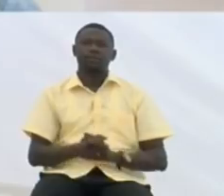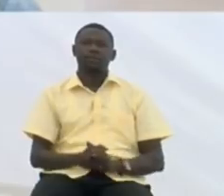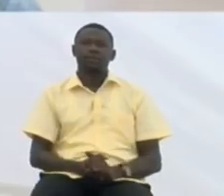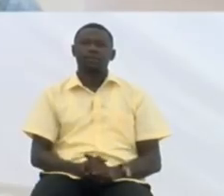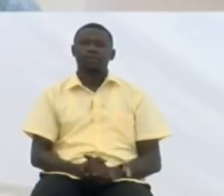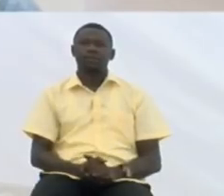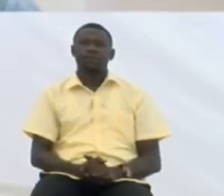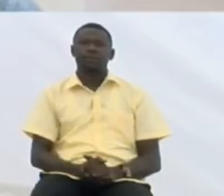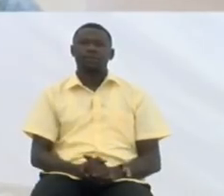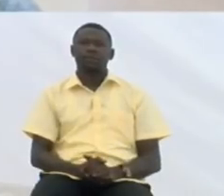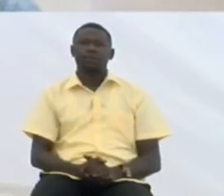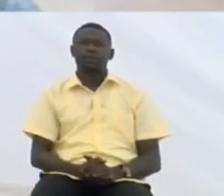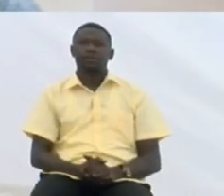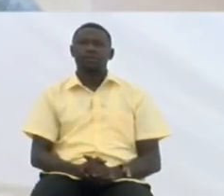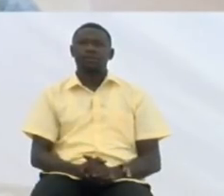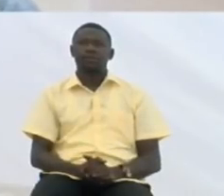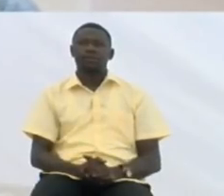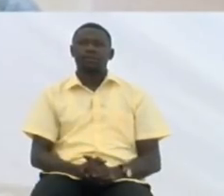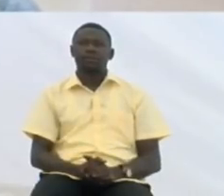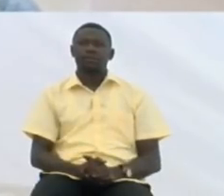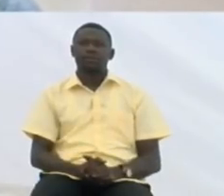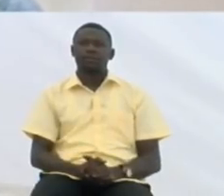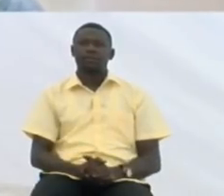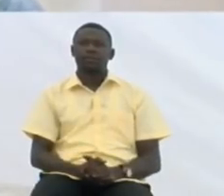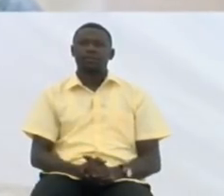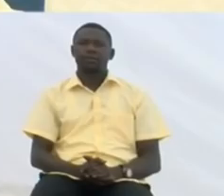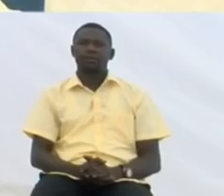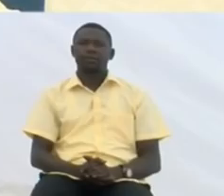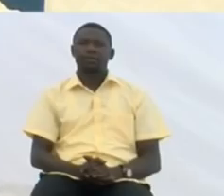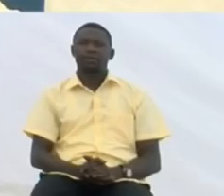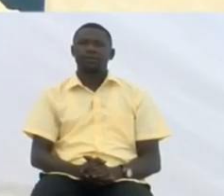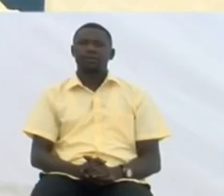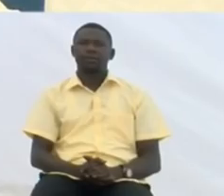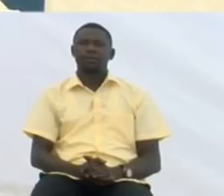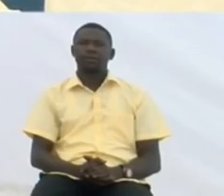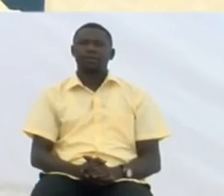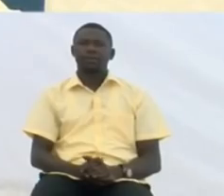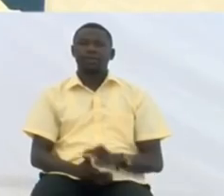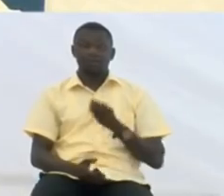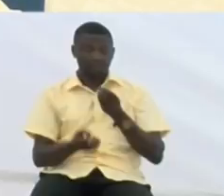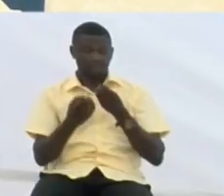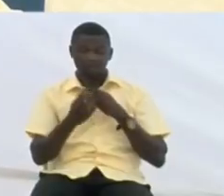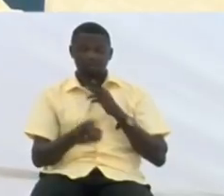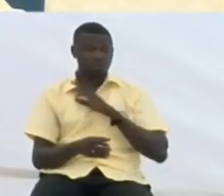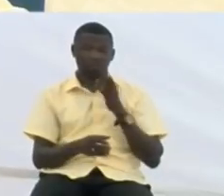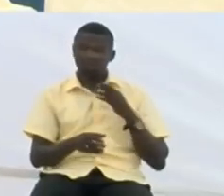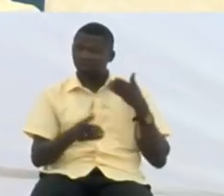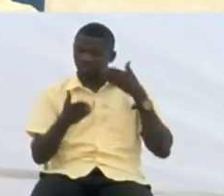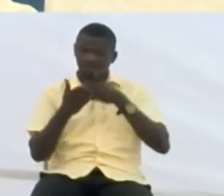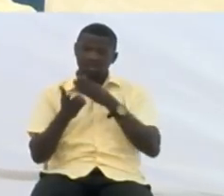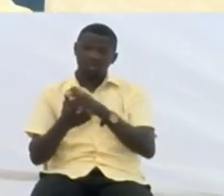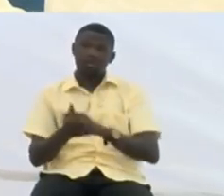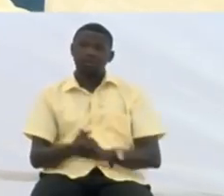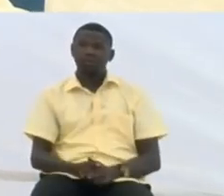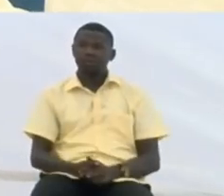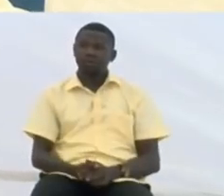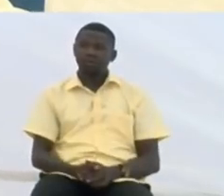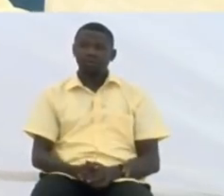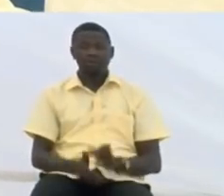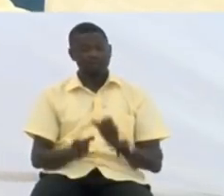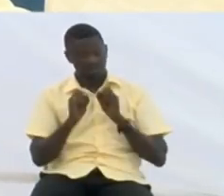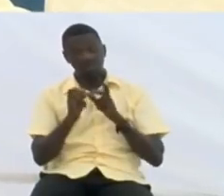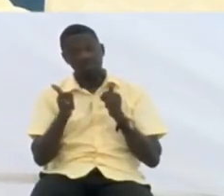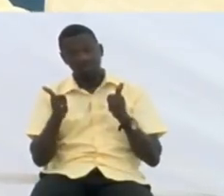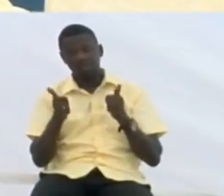I was looking for all the way from Jambur. Akonte futalaje. He said to me, no, we will not reach there. Nka ko bisimila. I said, well,